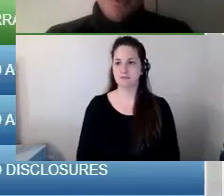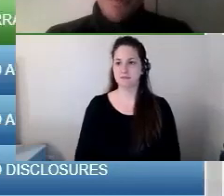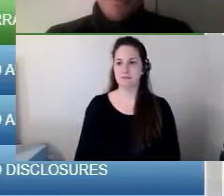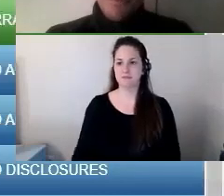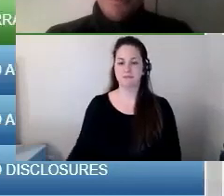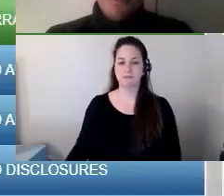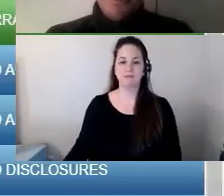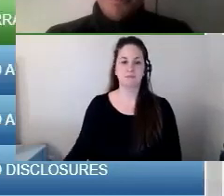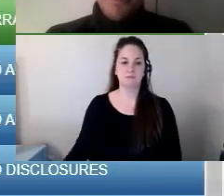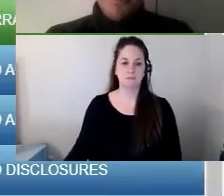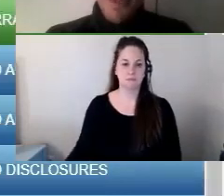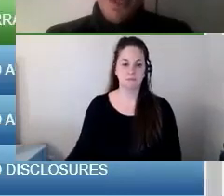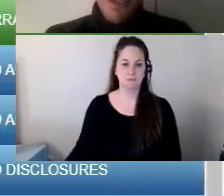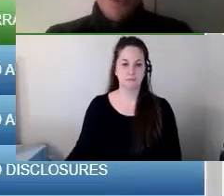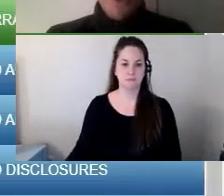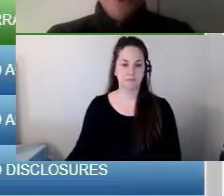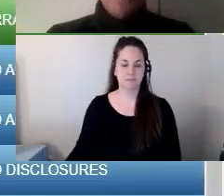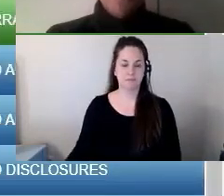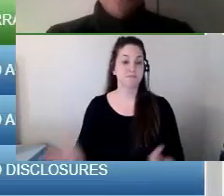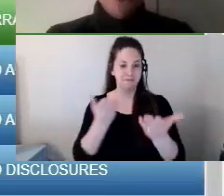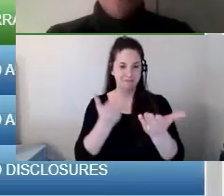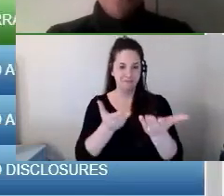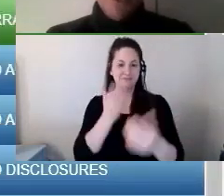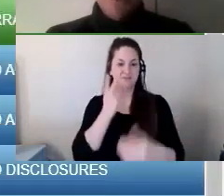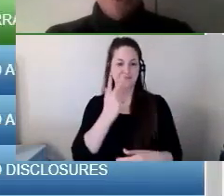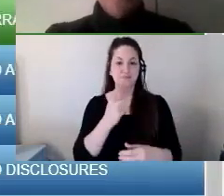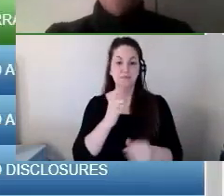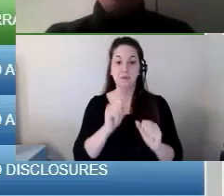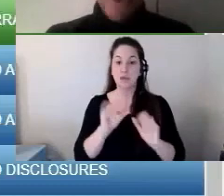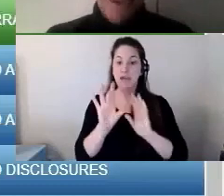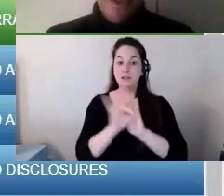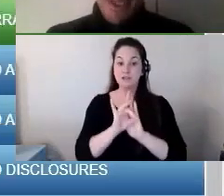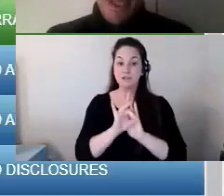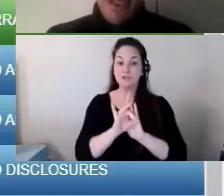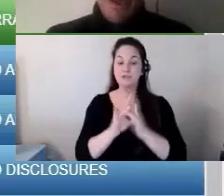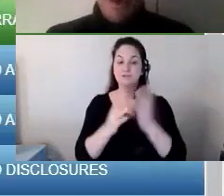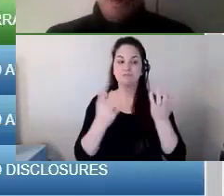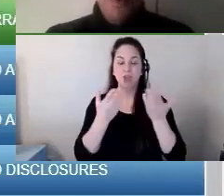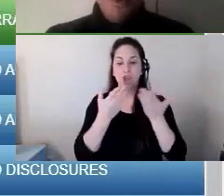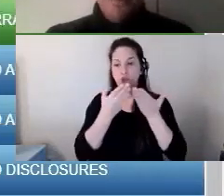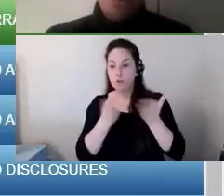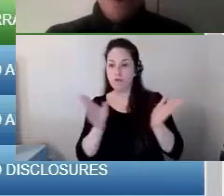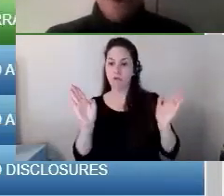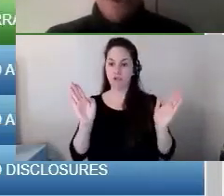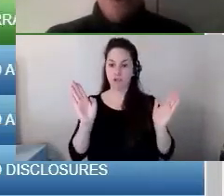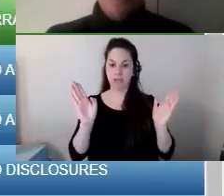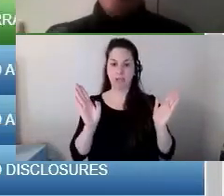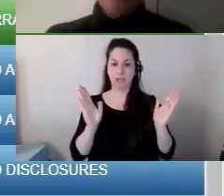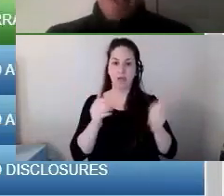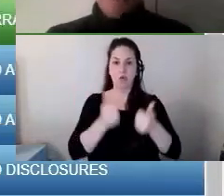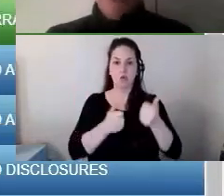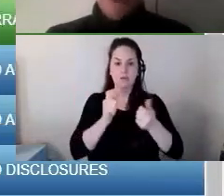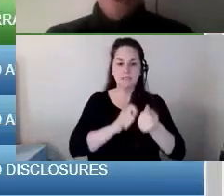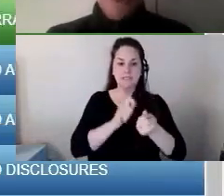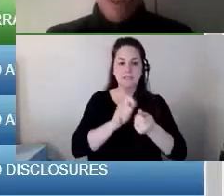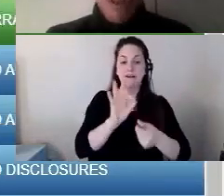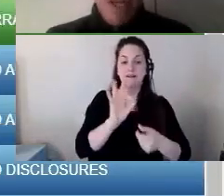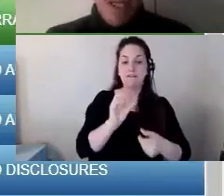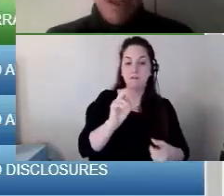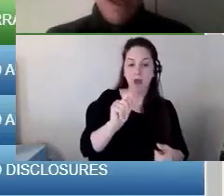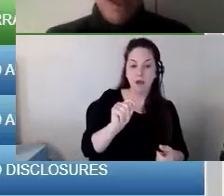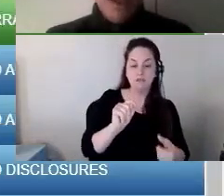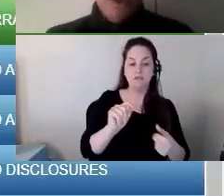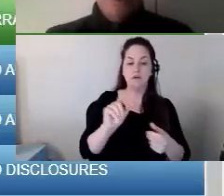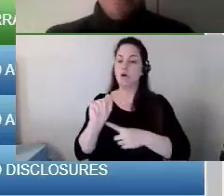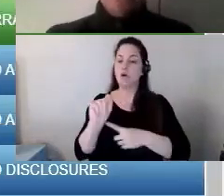And so. Here you can also choose universally what fonts or what text colors you'd